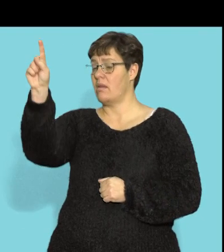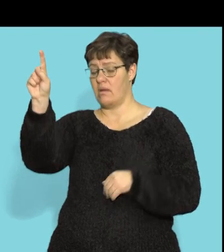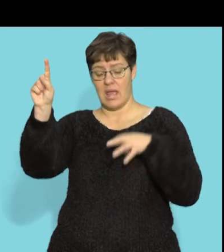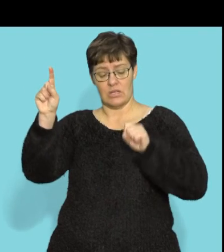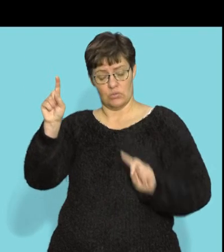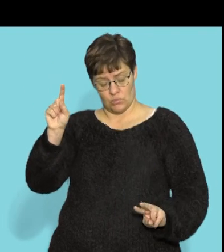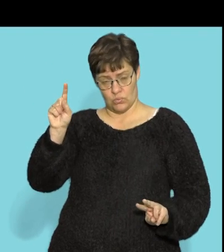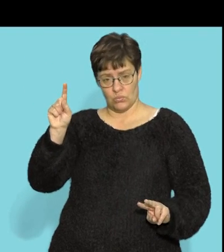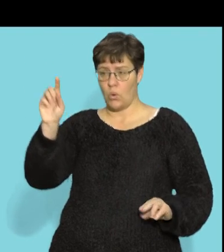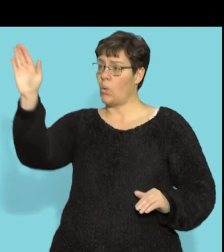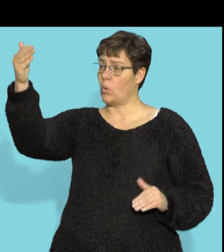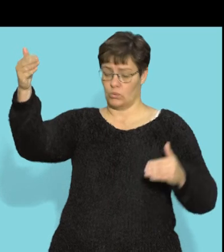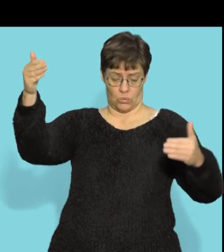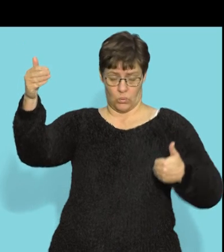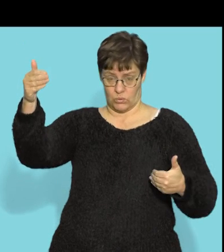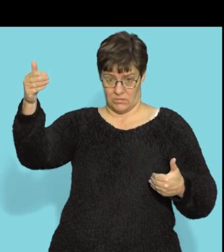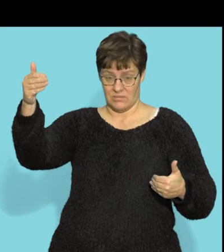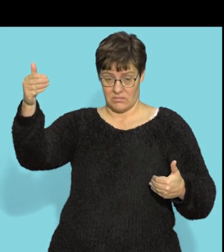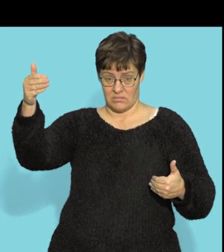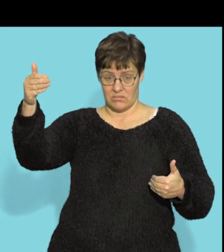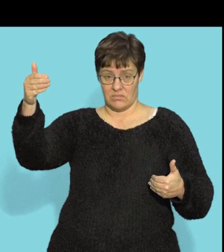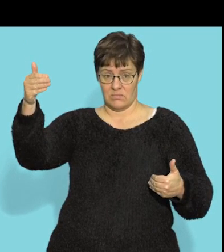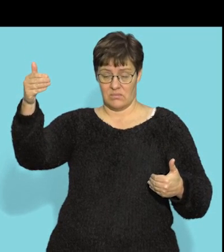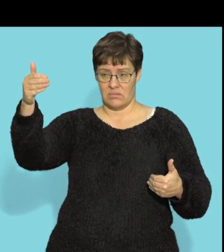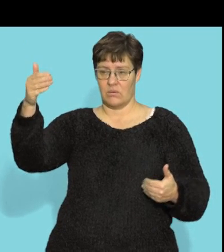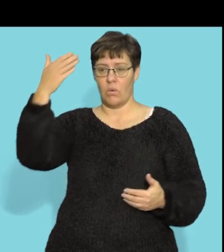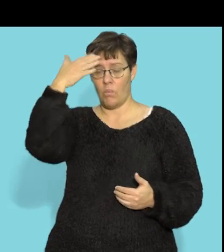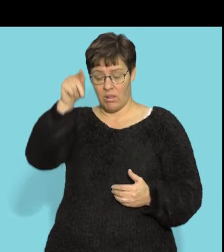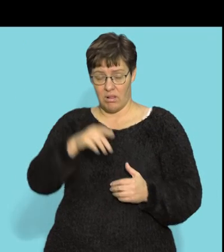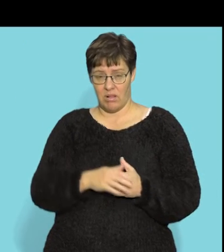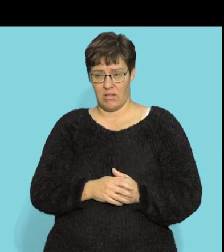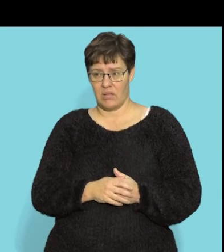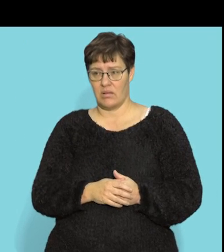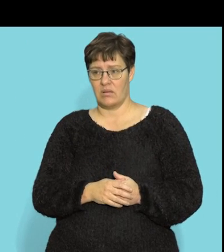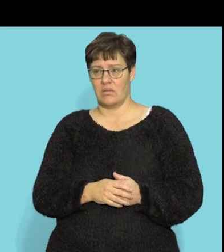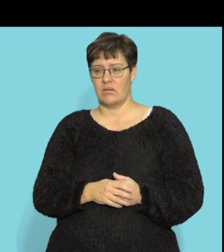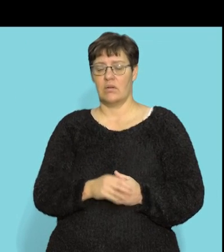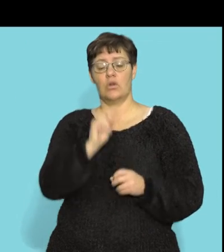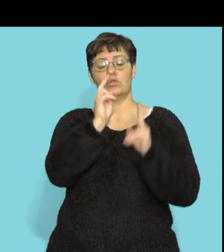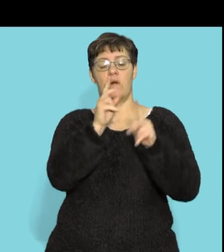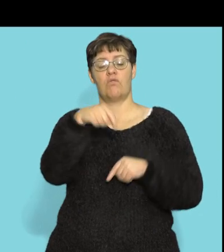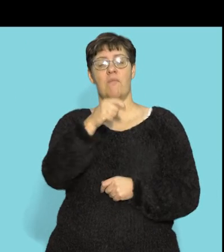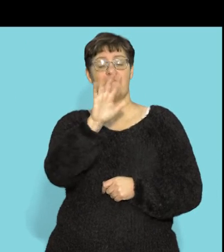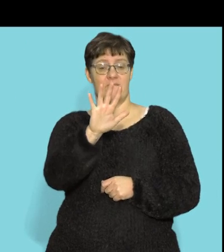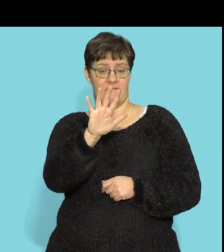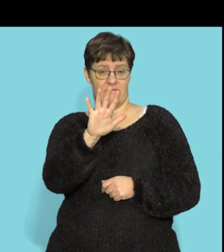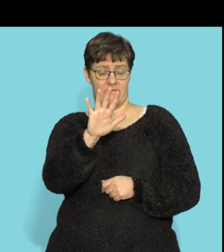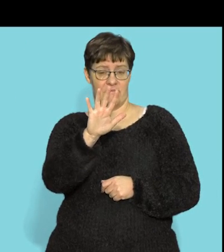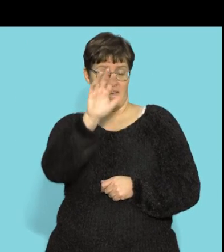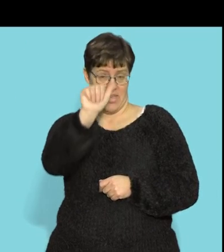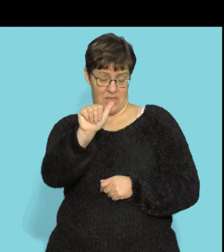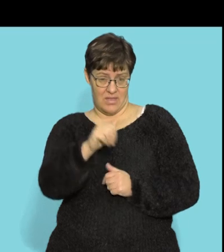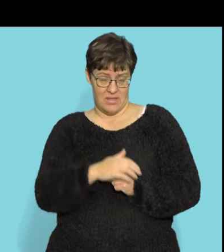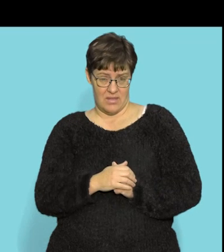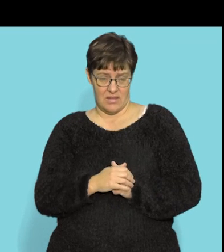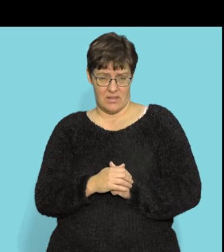S1 and S2 are closed, right? And then we know that the main current is actually equals to 12.5